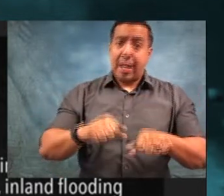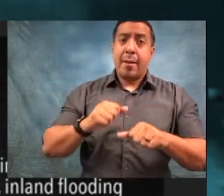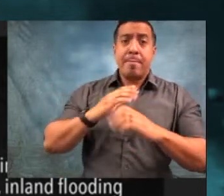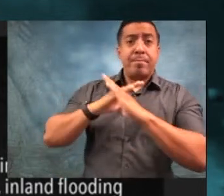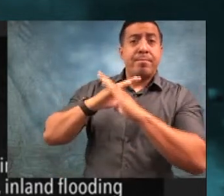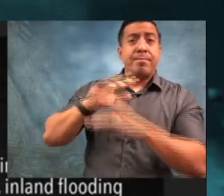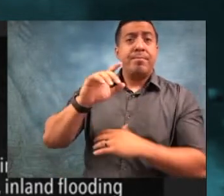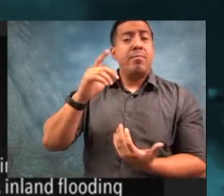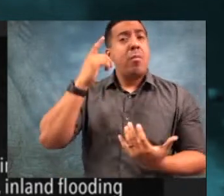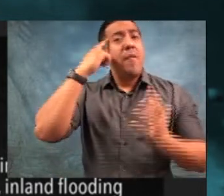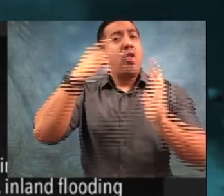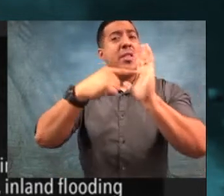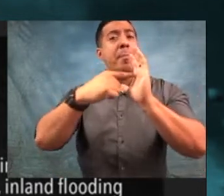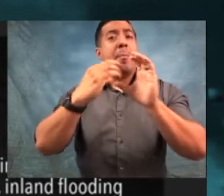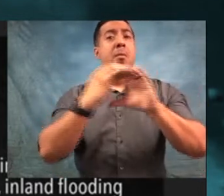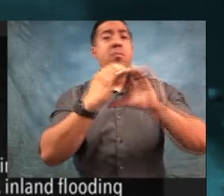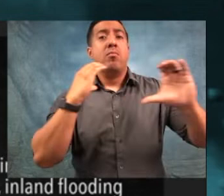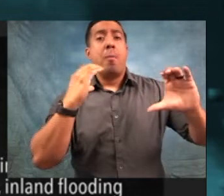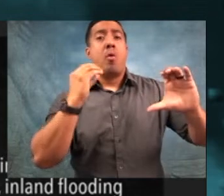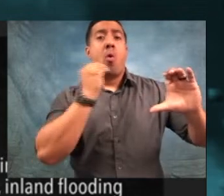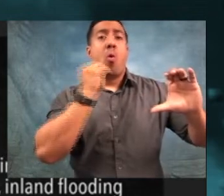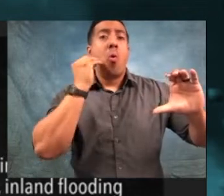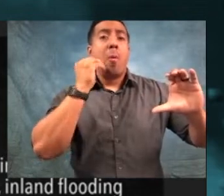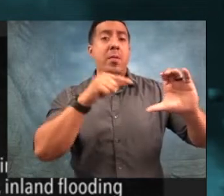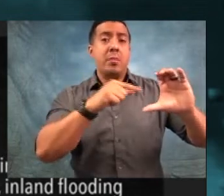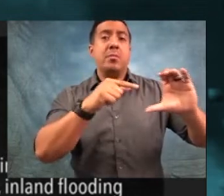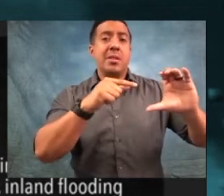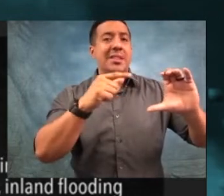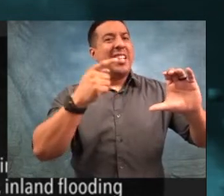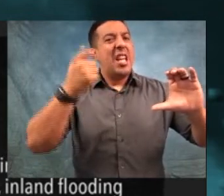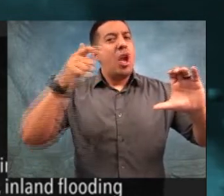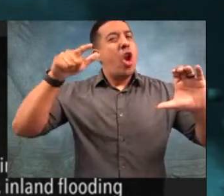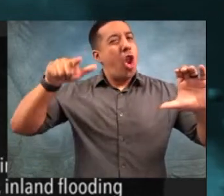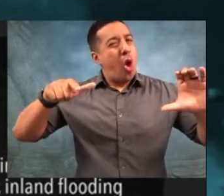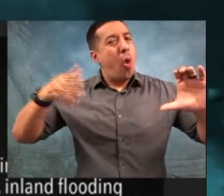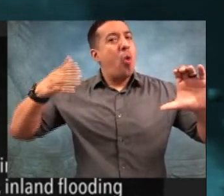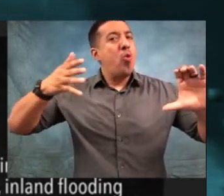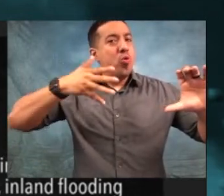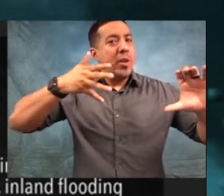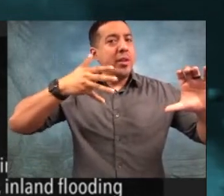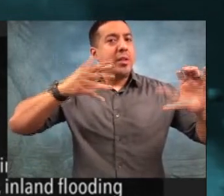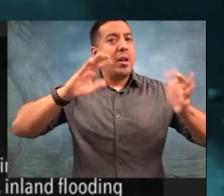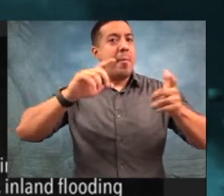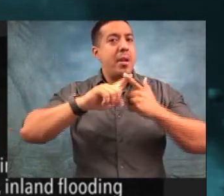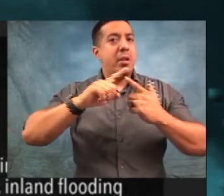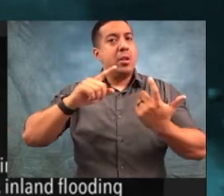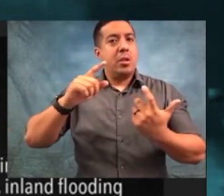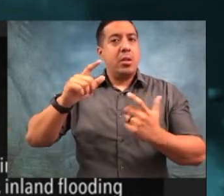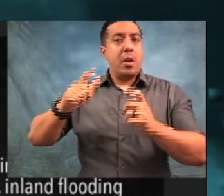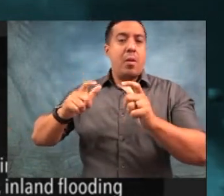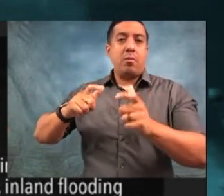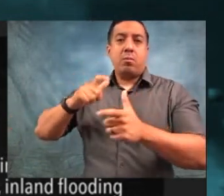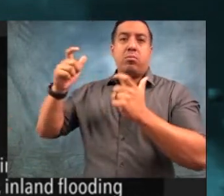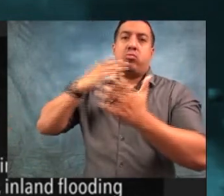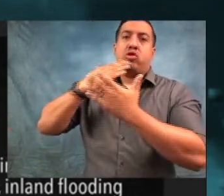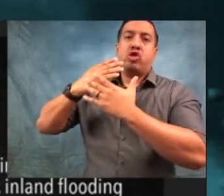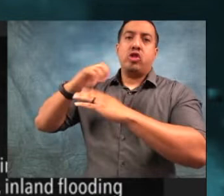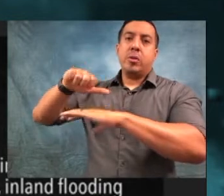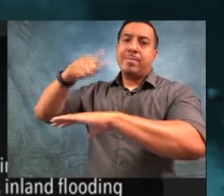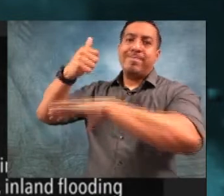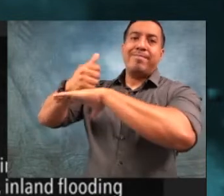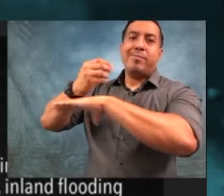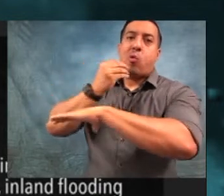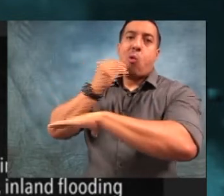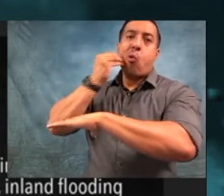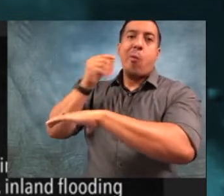withstand? For example, a mobile home can withstand much lower winds than a really sturdy built home